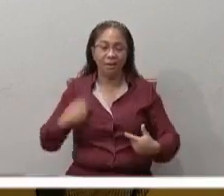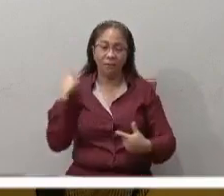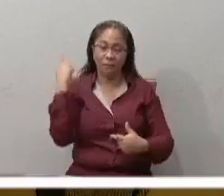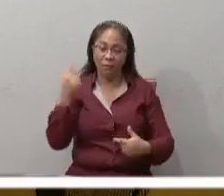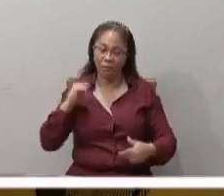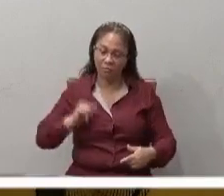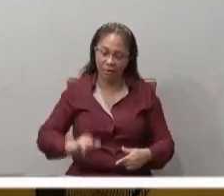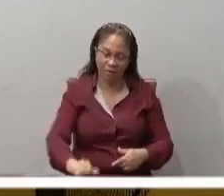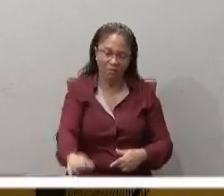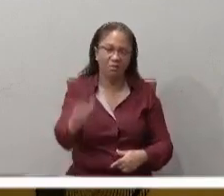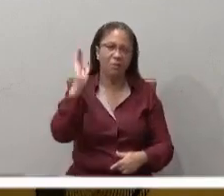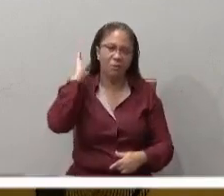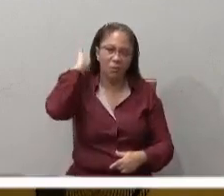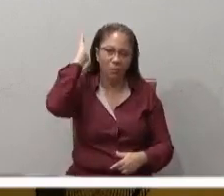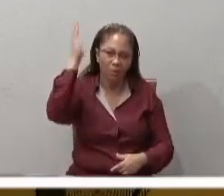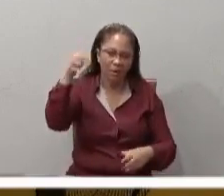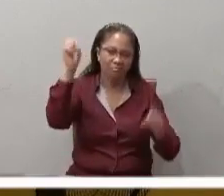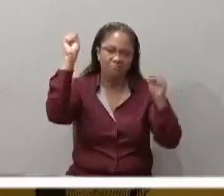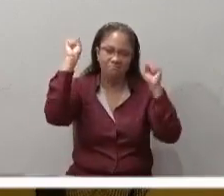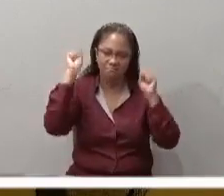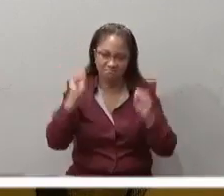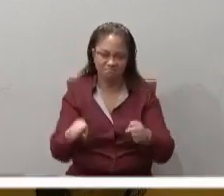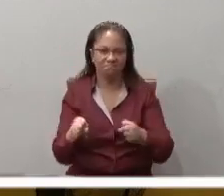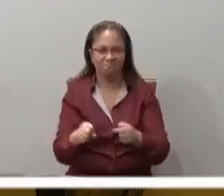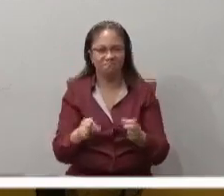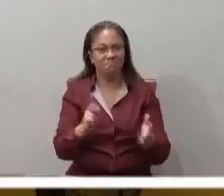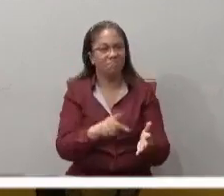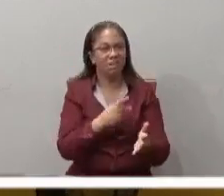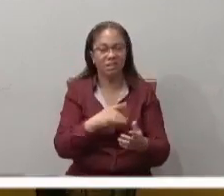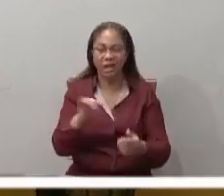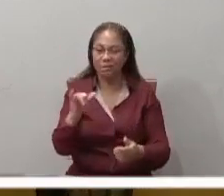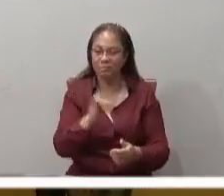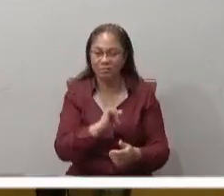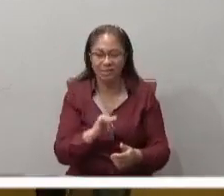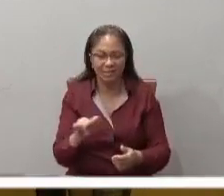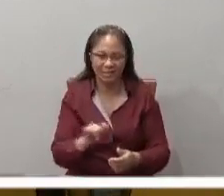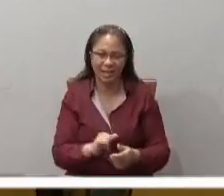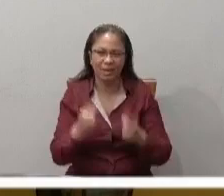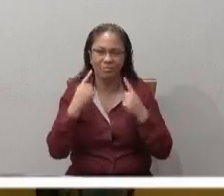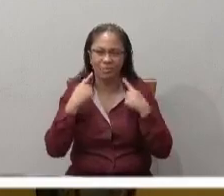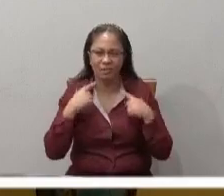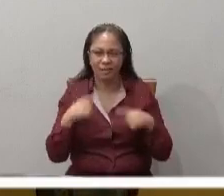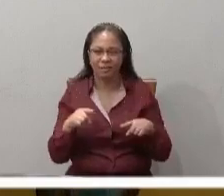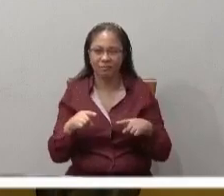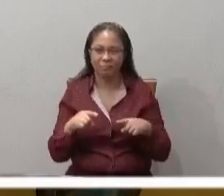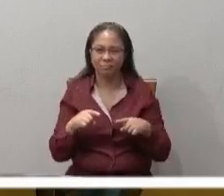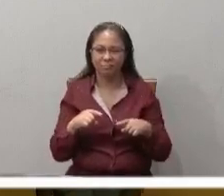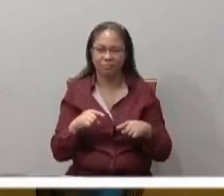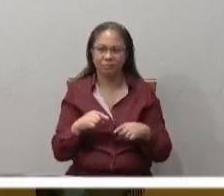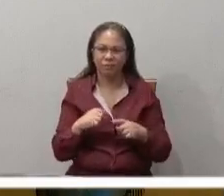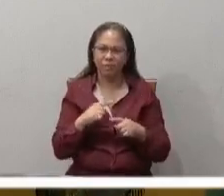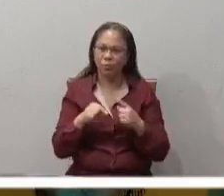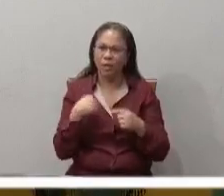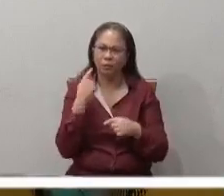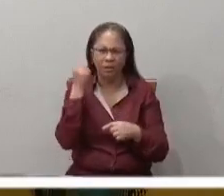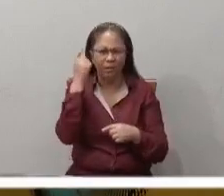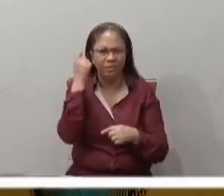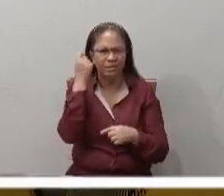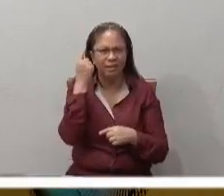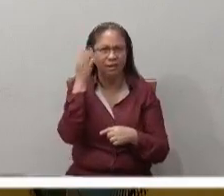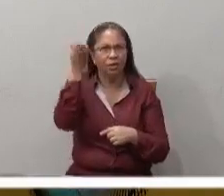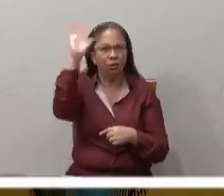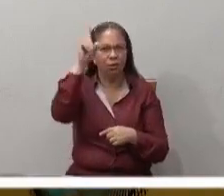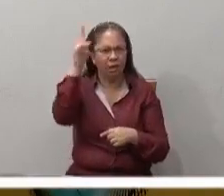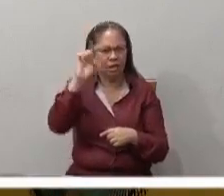ever. And the psalm speaks to it. That when we understand that God is our good